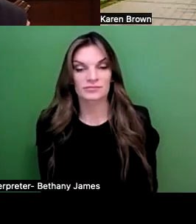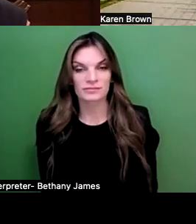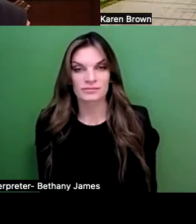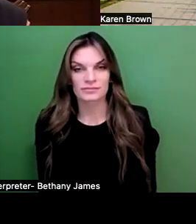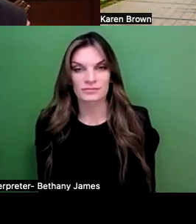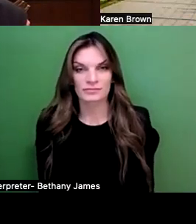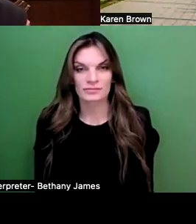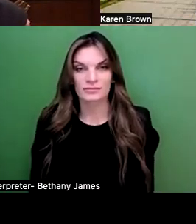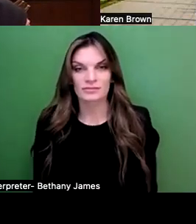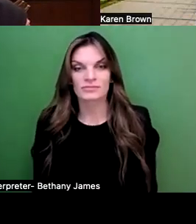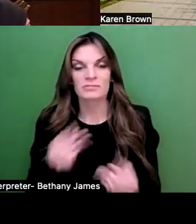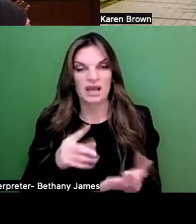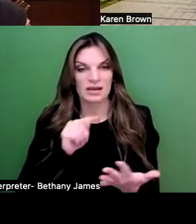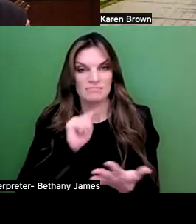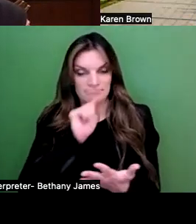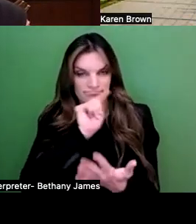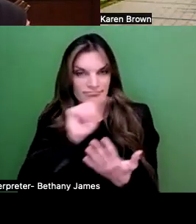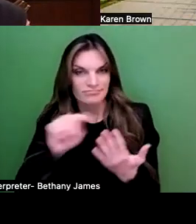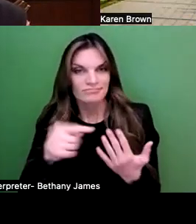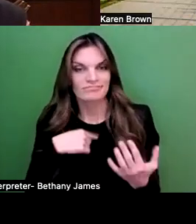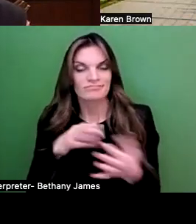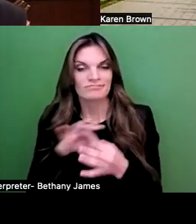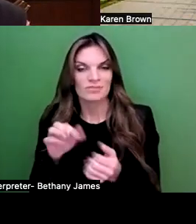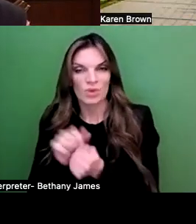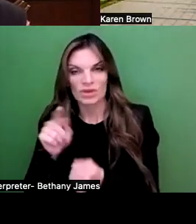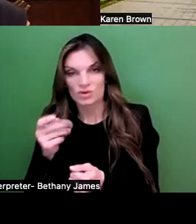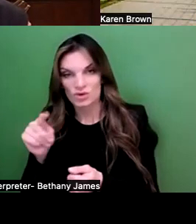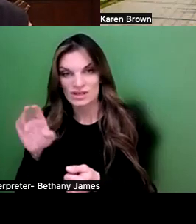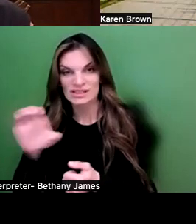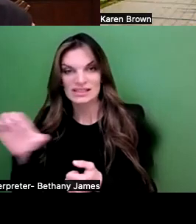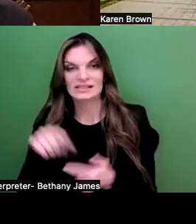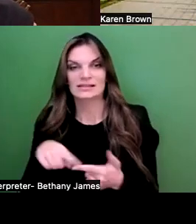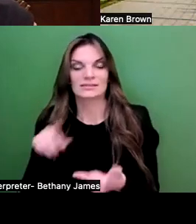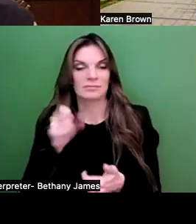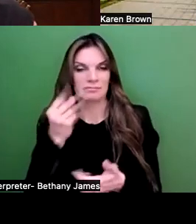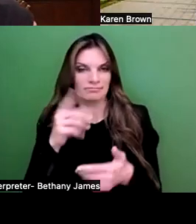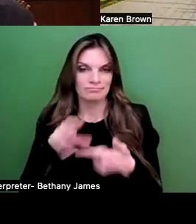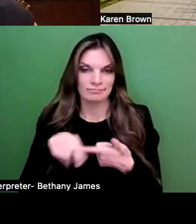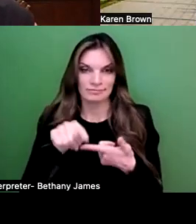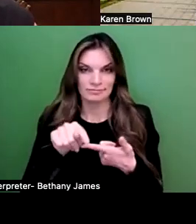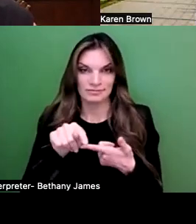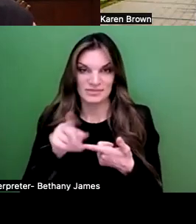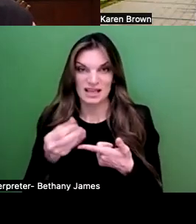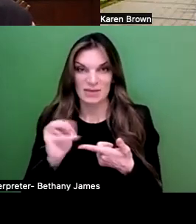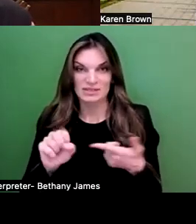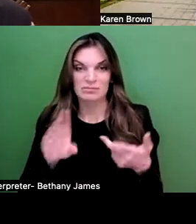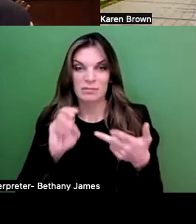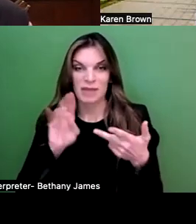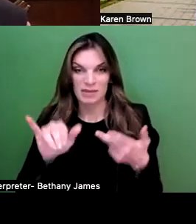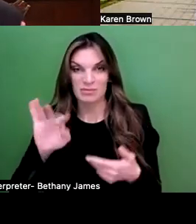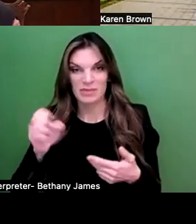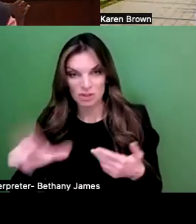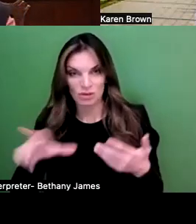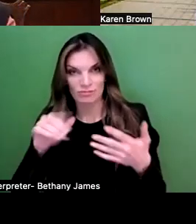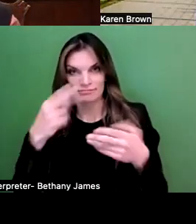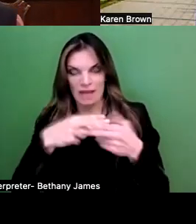David Kim and I, along with trustees Paul Rinaldi, Bobby Hoyt, and Thomas Mitchell, will continue to address these issues by